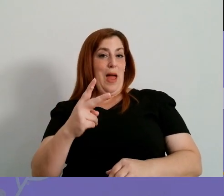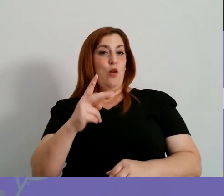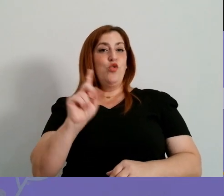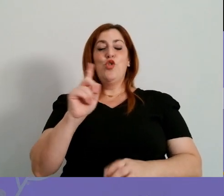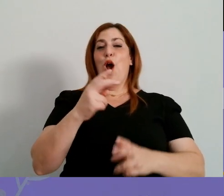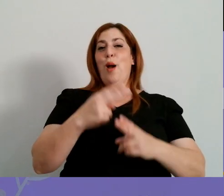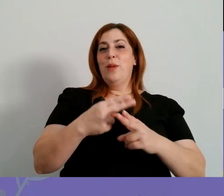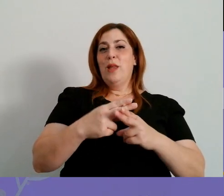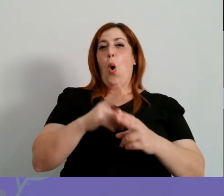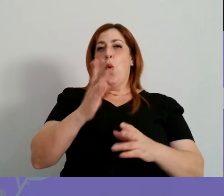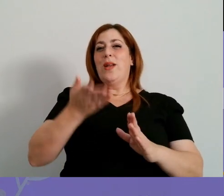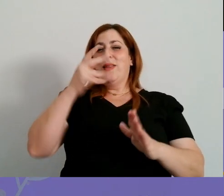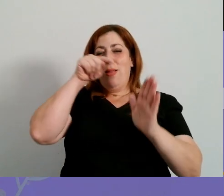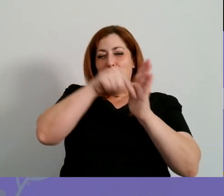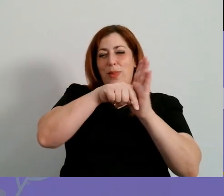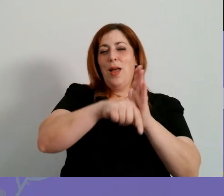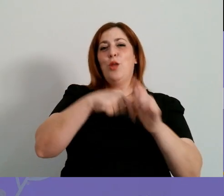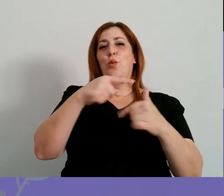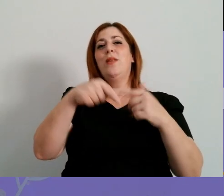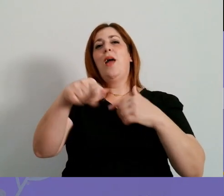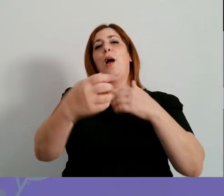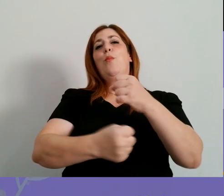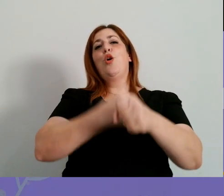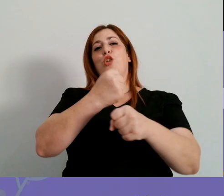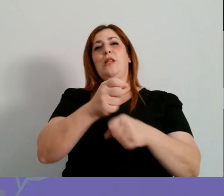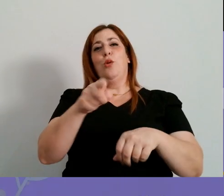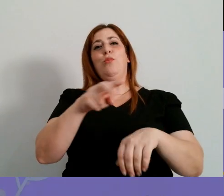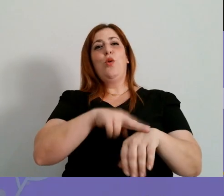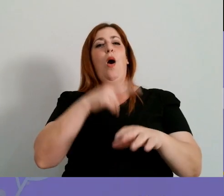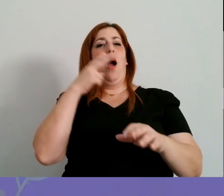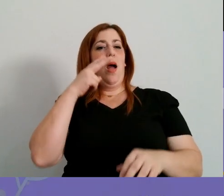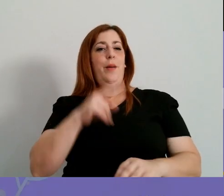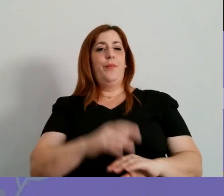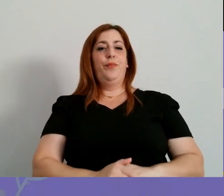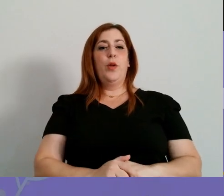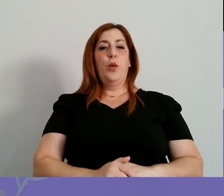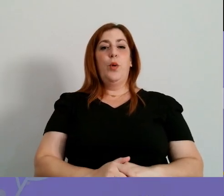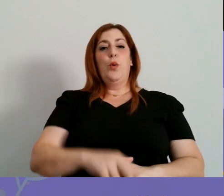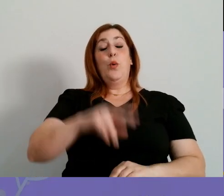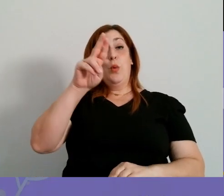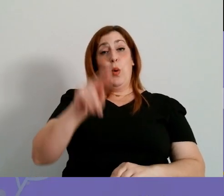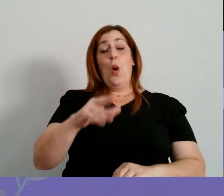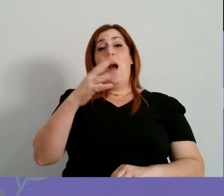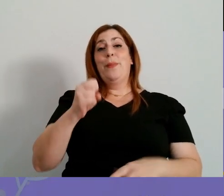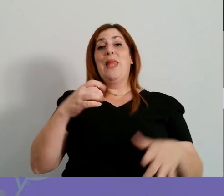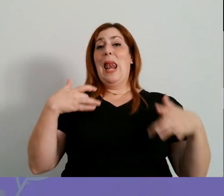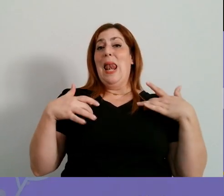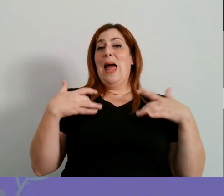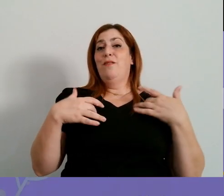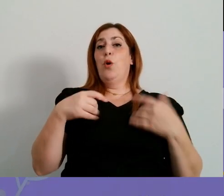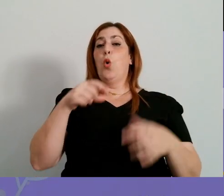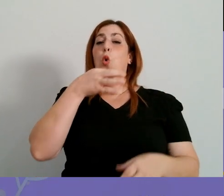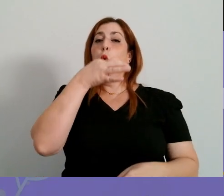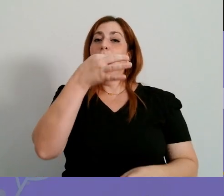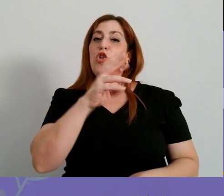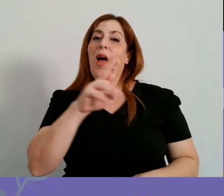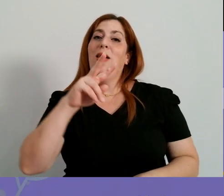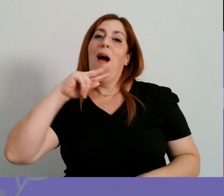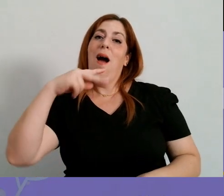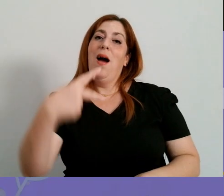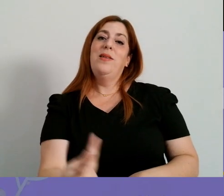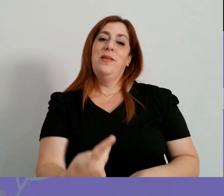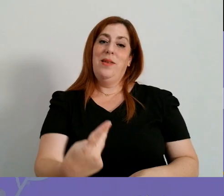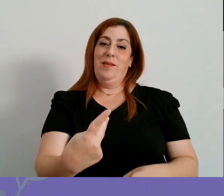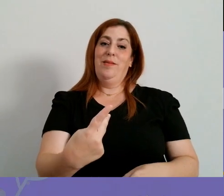and some more details on the project if you're interested. And there's also the live Q&A sessions,